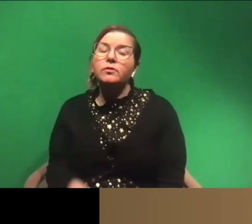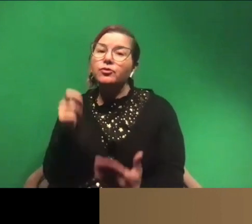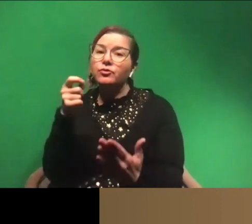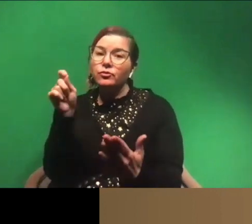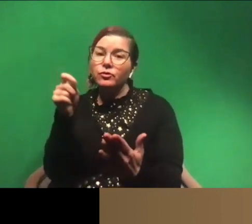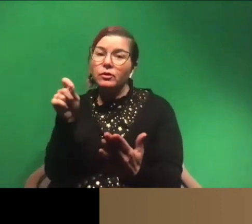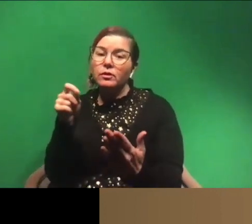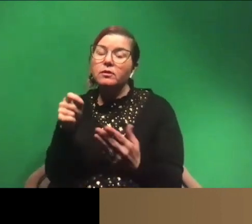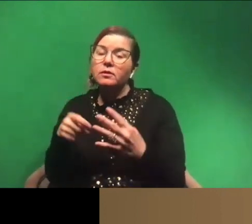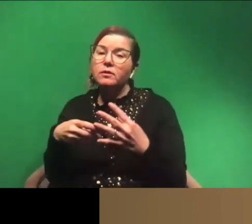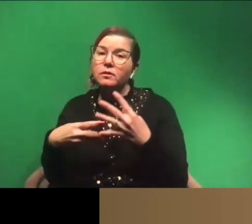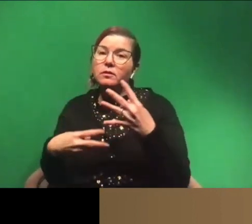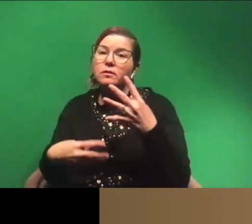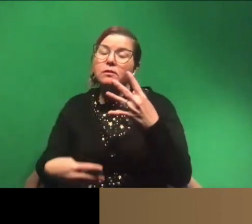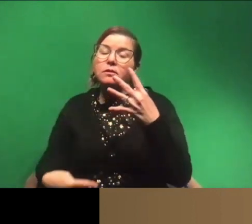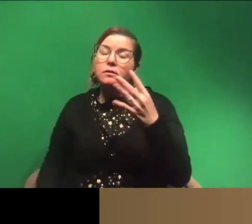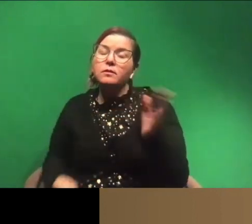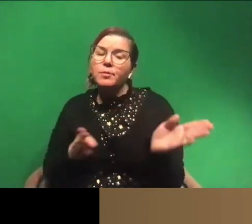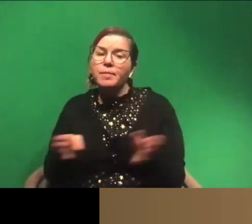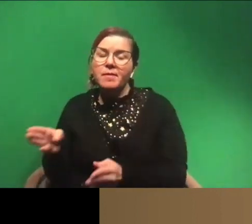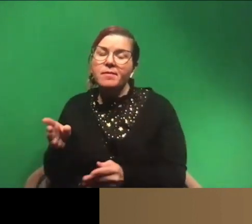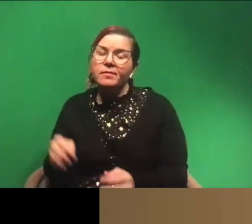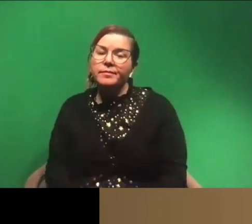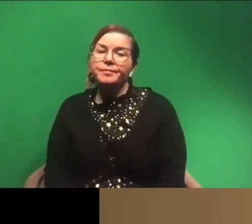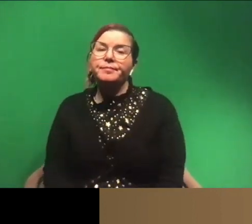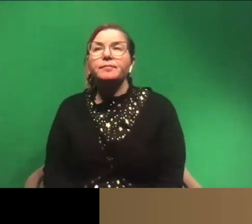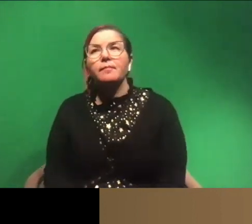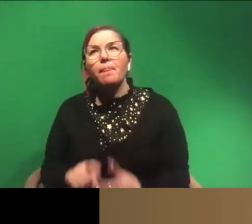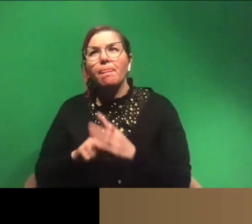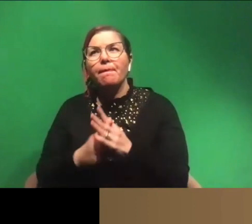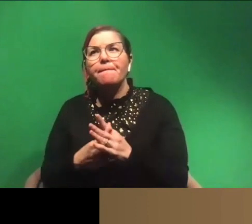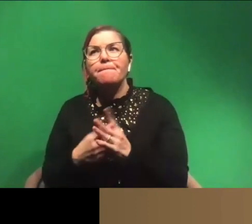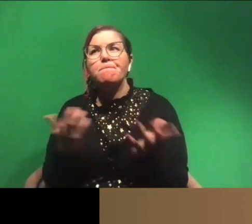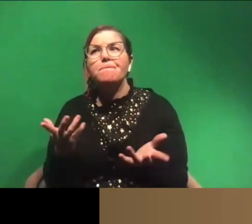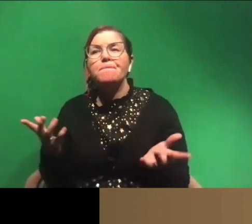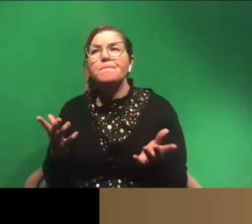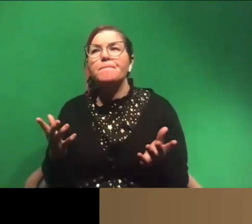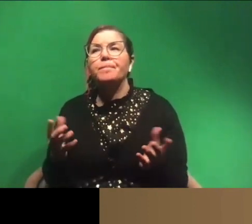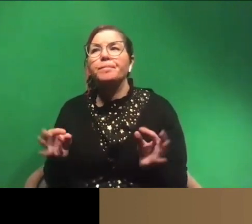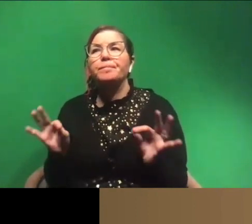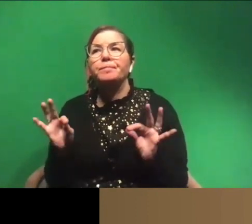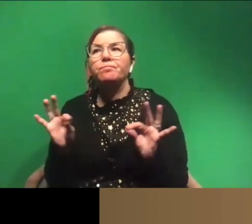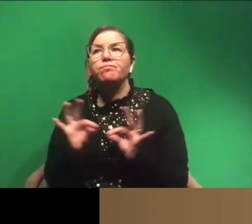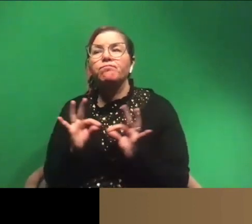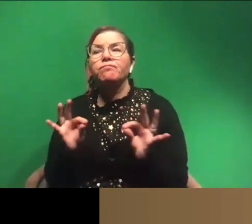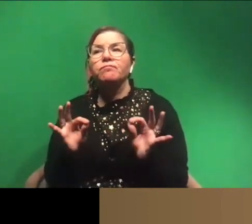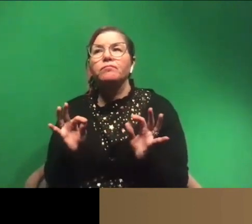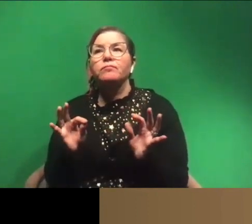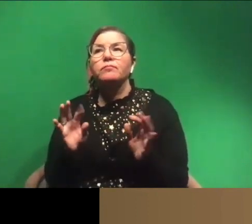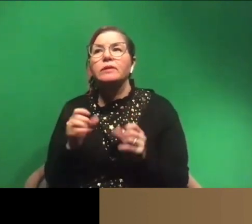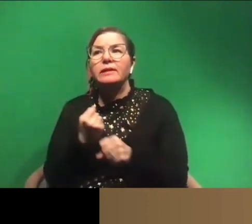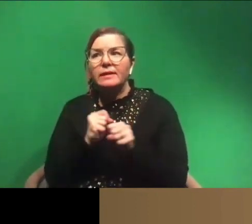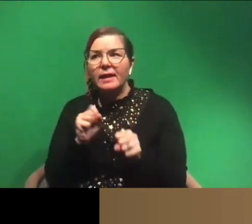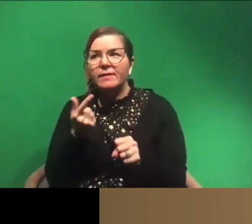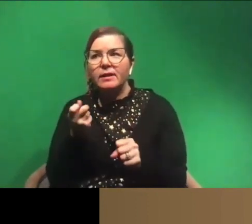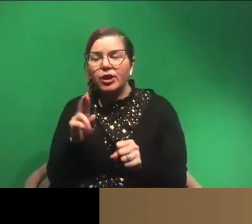really long to prepare for a mission. But to start, I think you would want to make sure that all of your safety gear